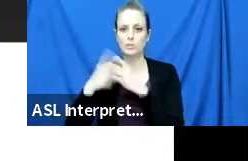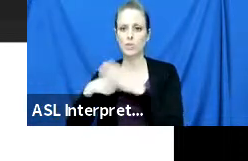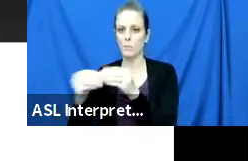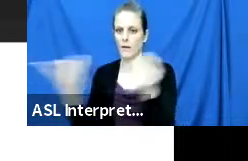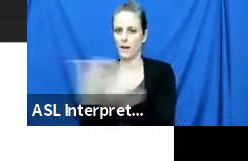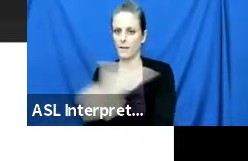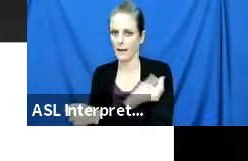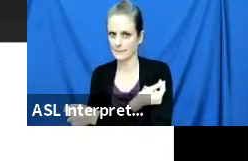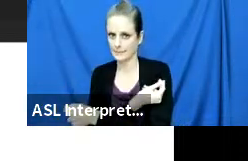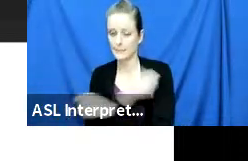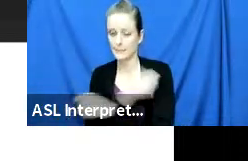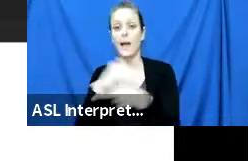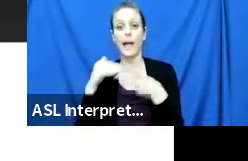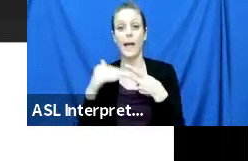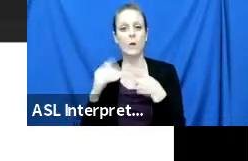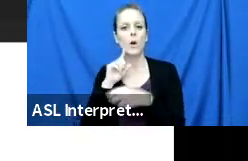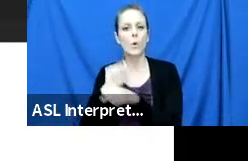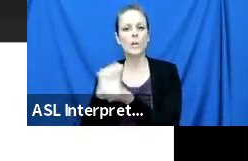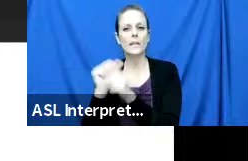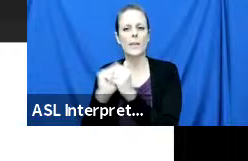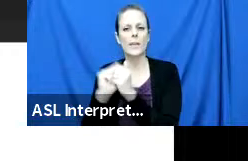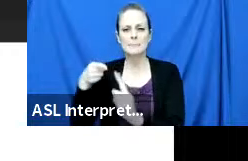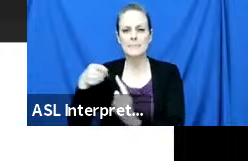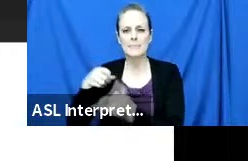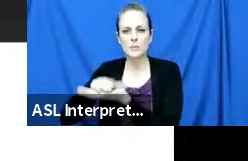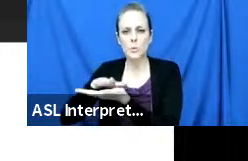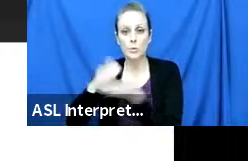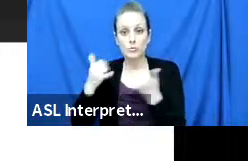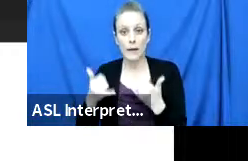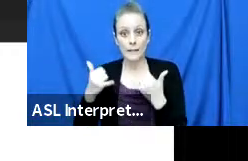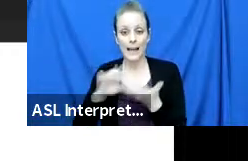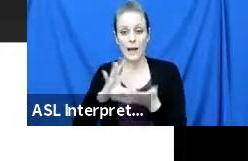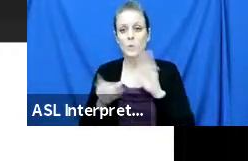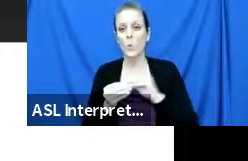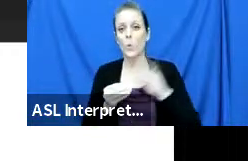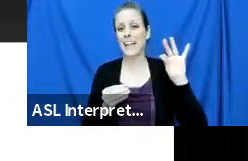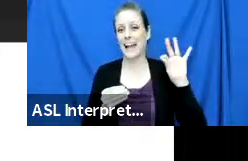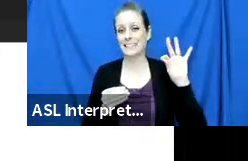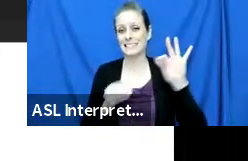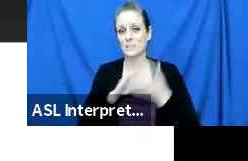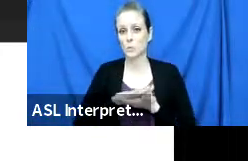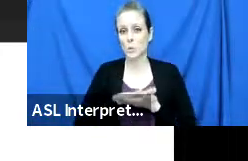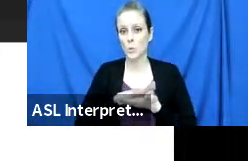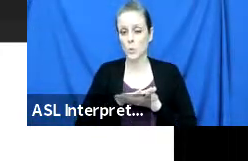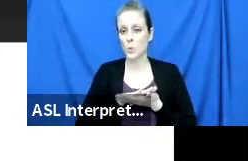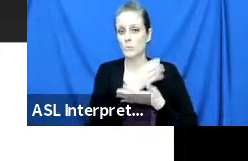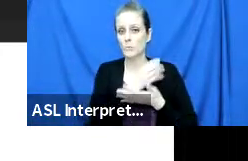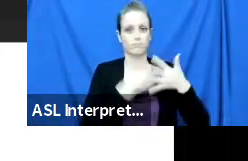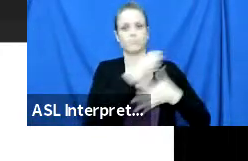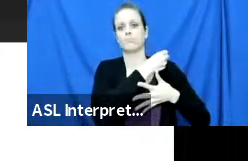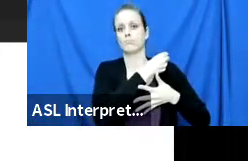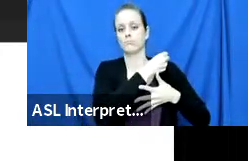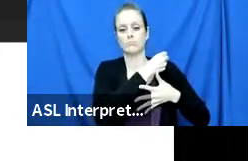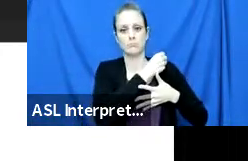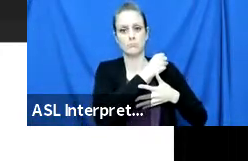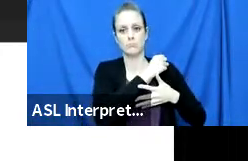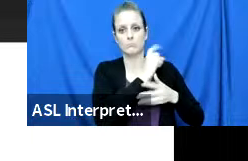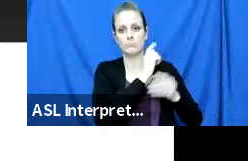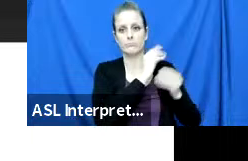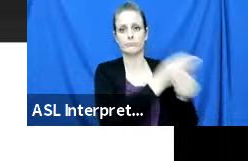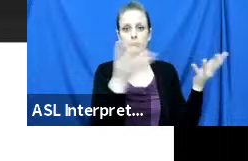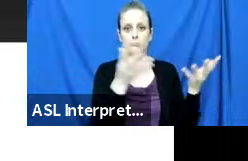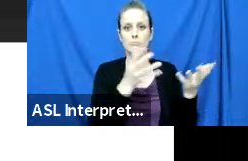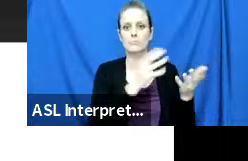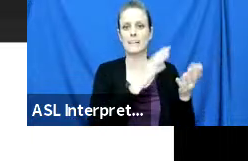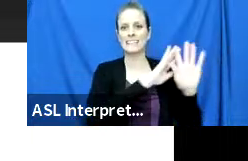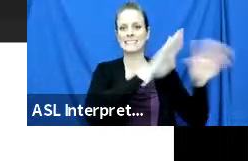working with very specific schools. Right now we have 9 schools prioritized for doing centralized